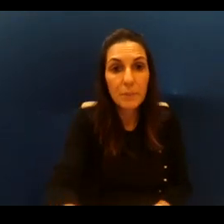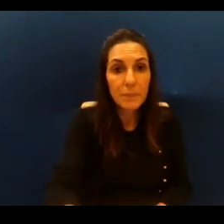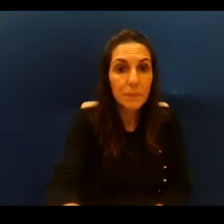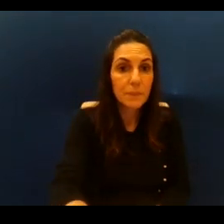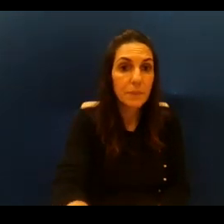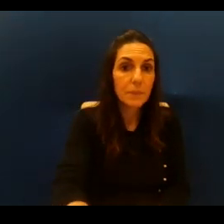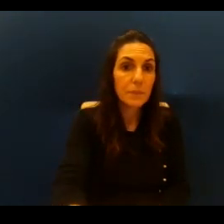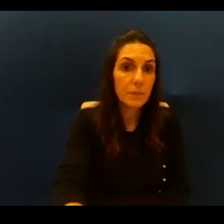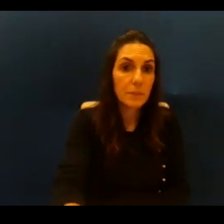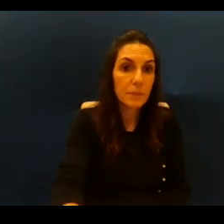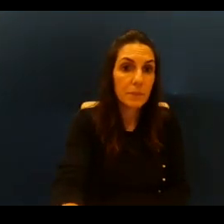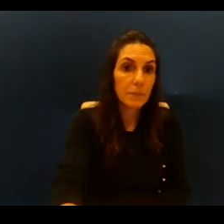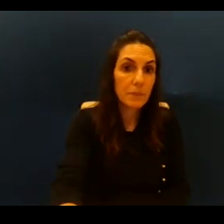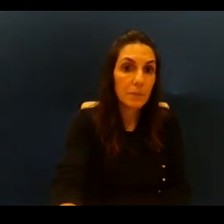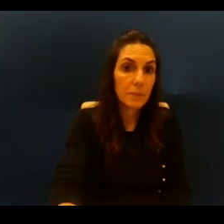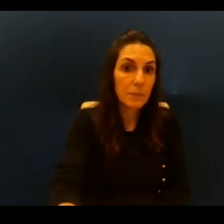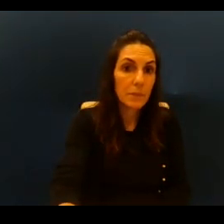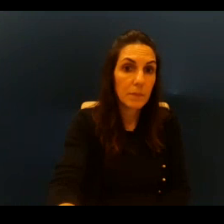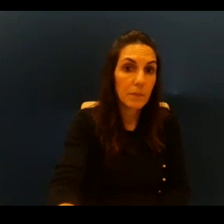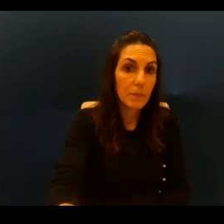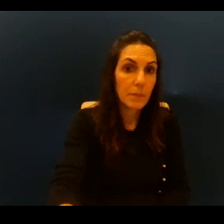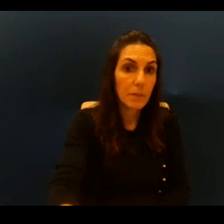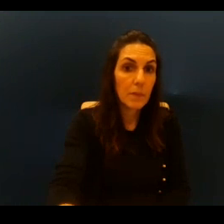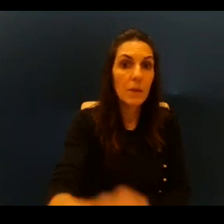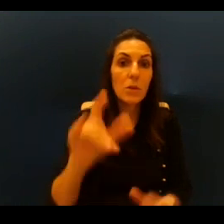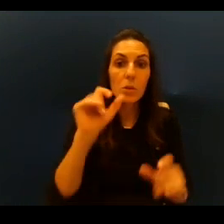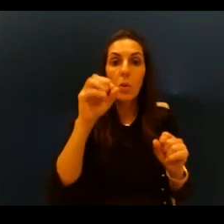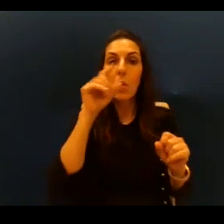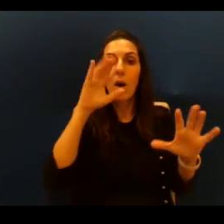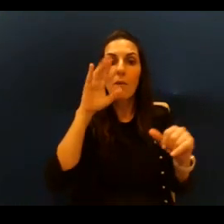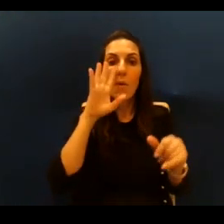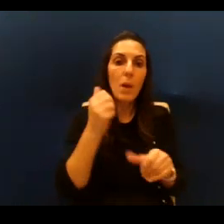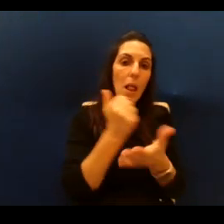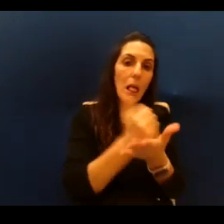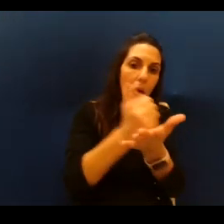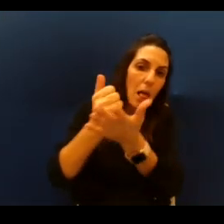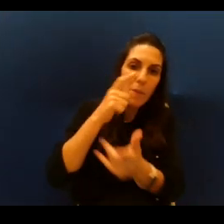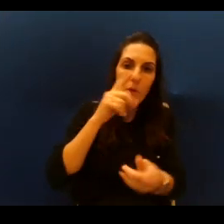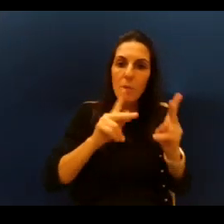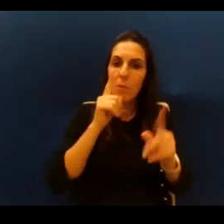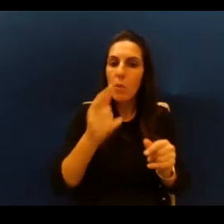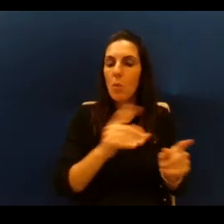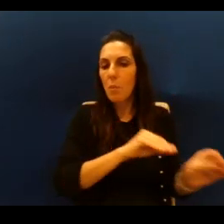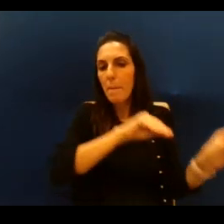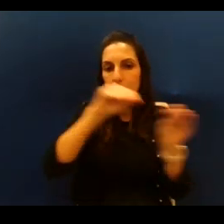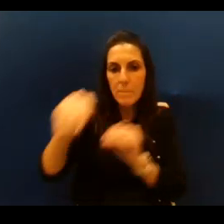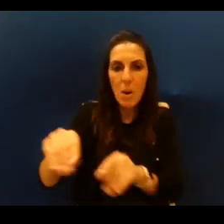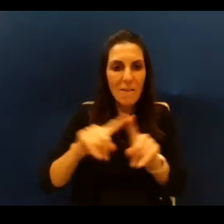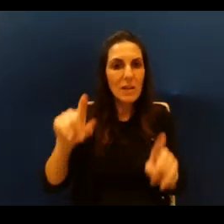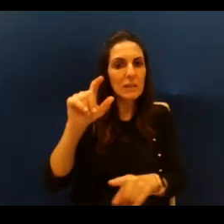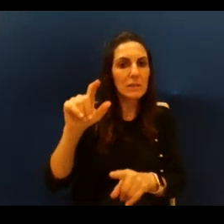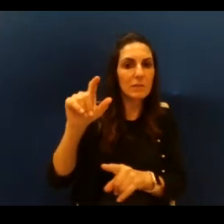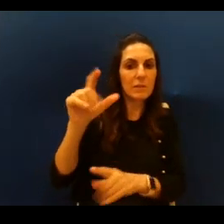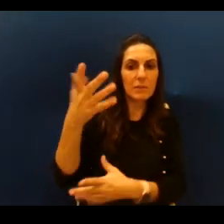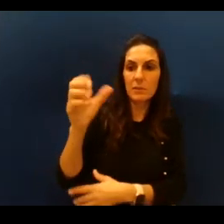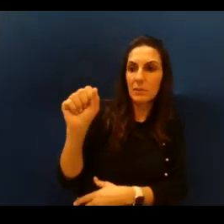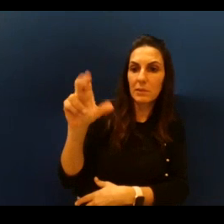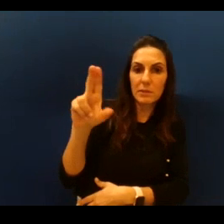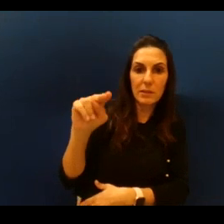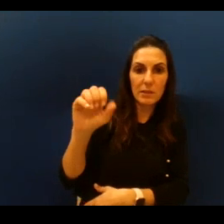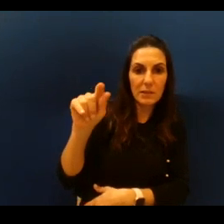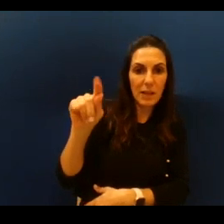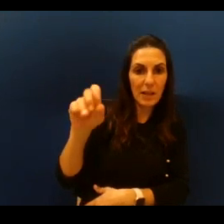the tenants that are going into those buildings, but Centennial has not even responded to our